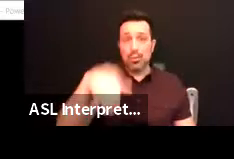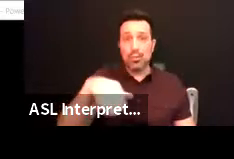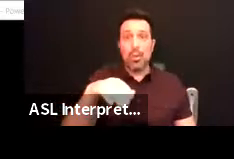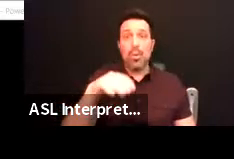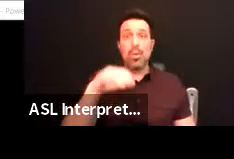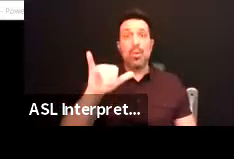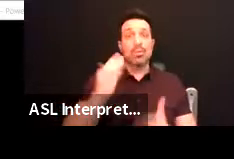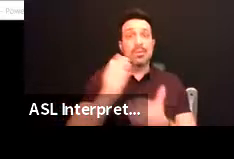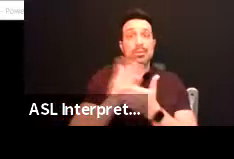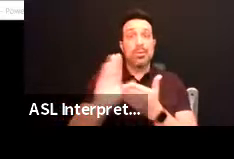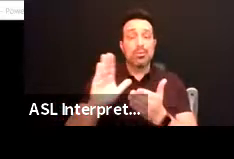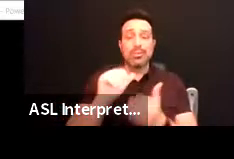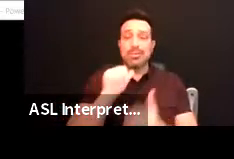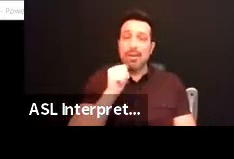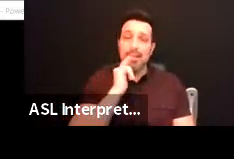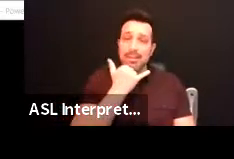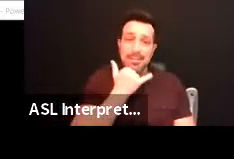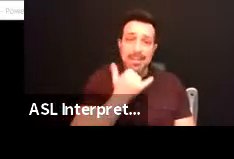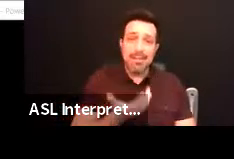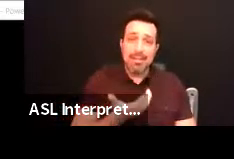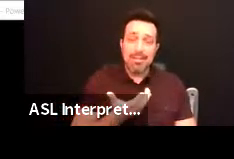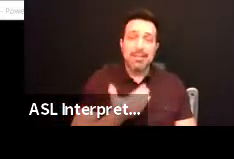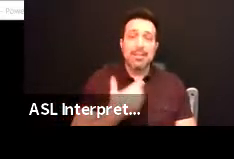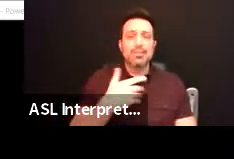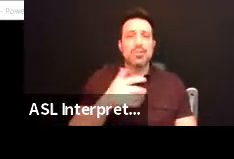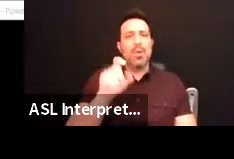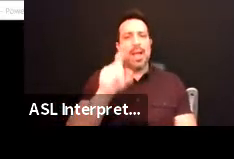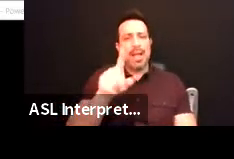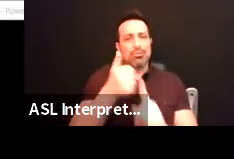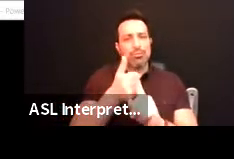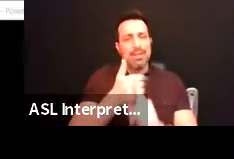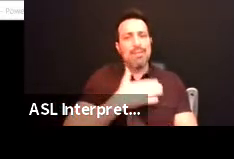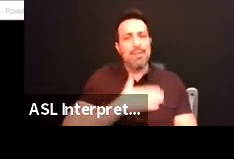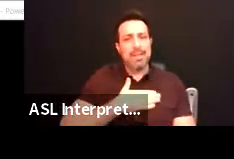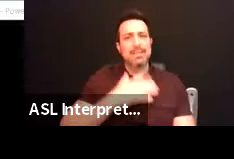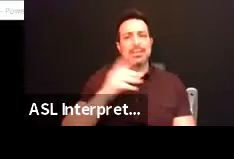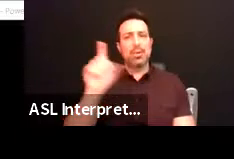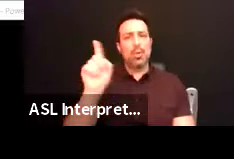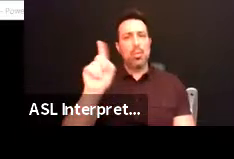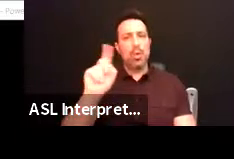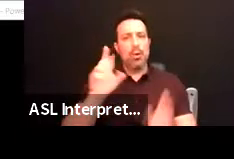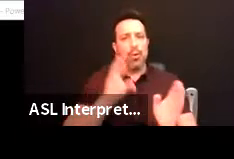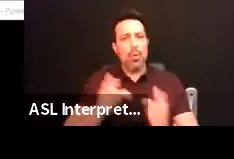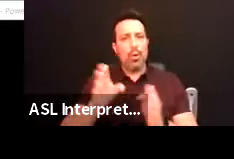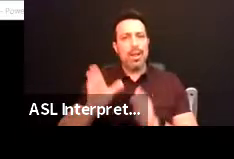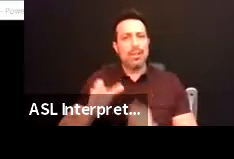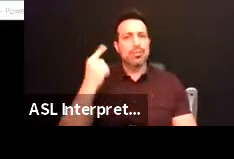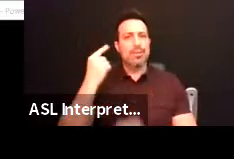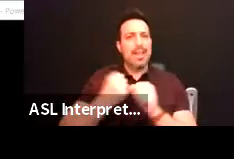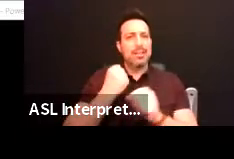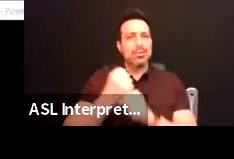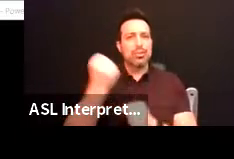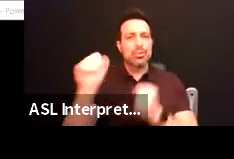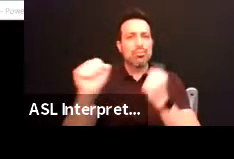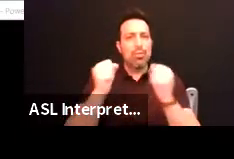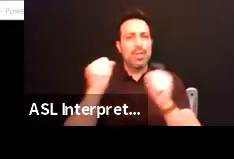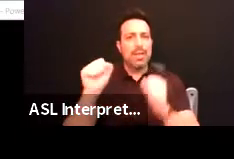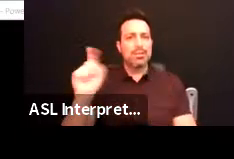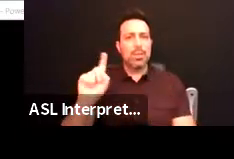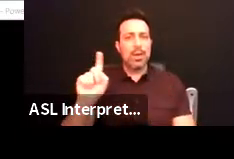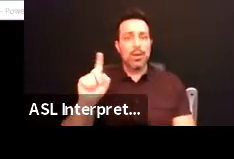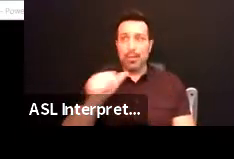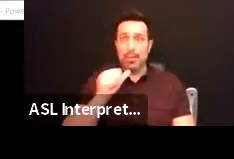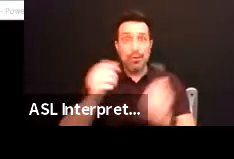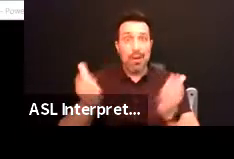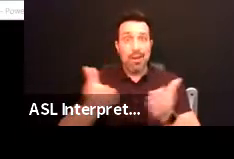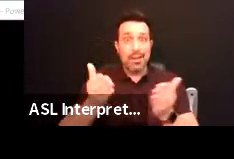those exclusions were not accidental. So ask yourselves, please, where are the organizers of last year's protests? The fact they aren't